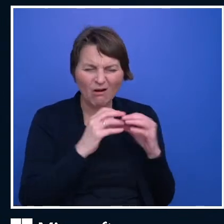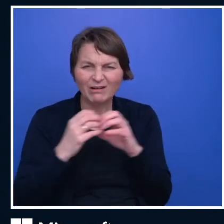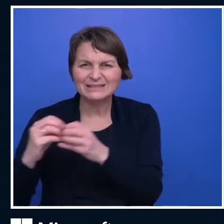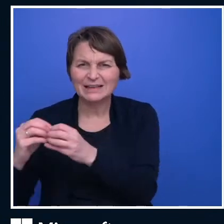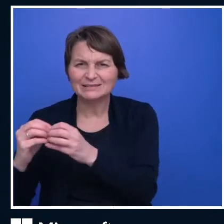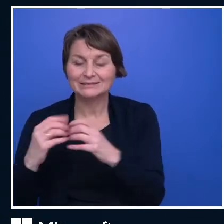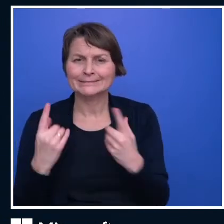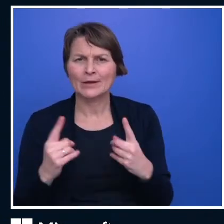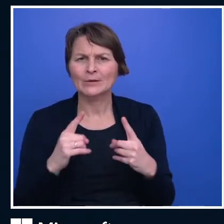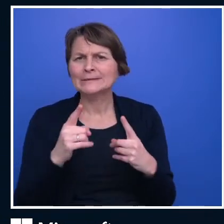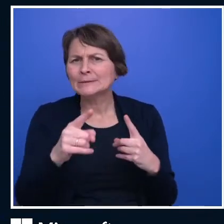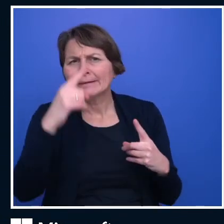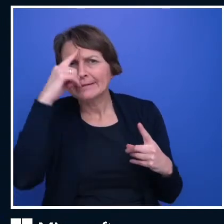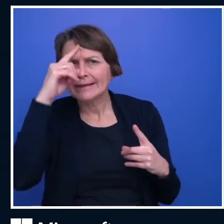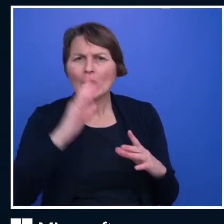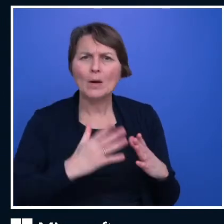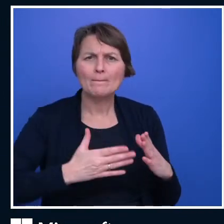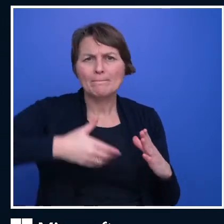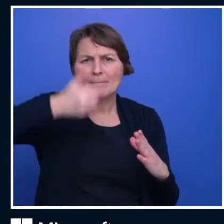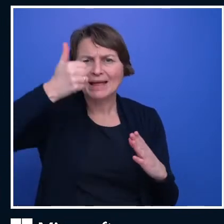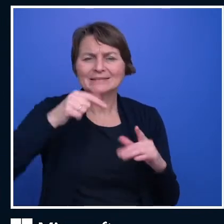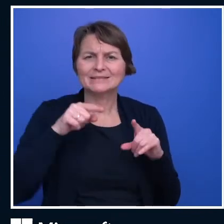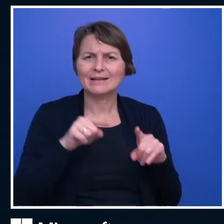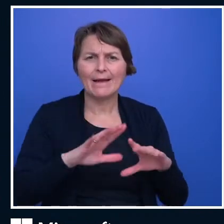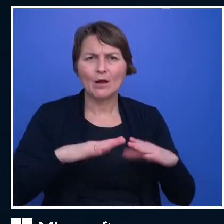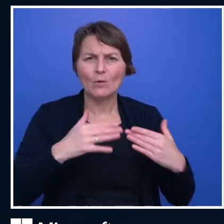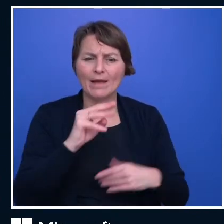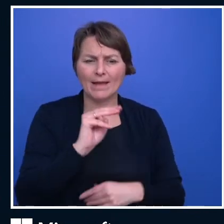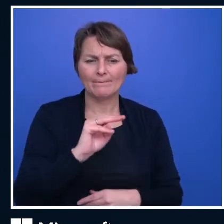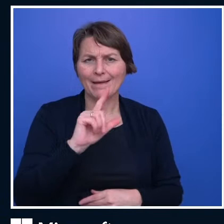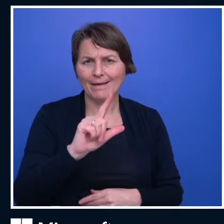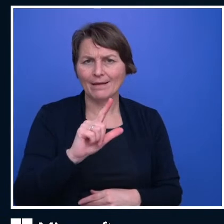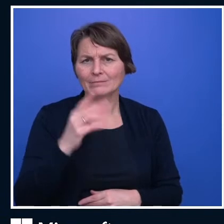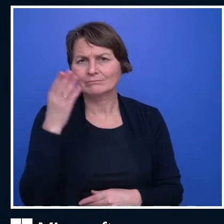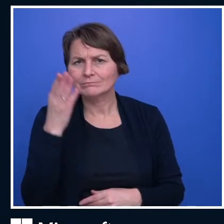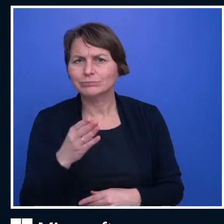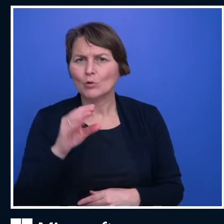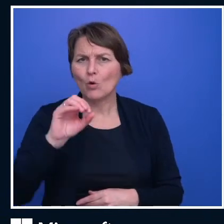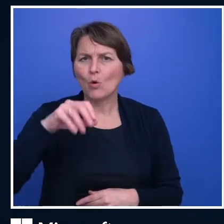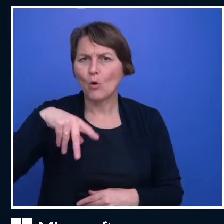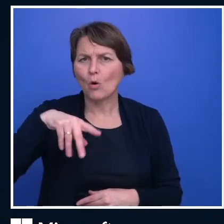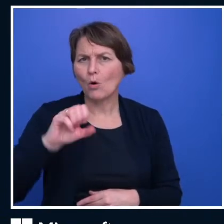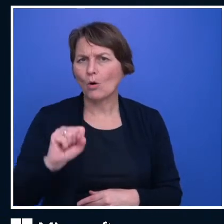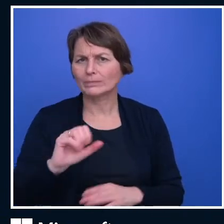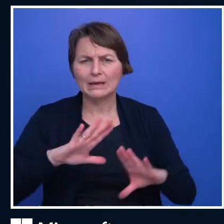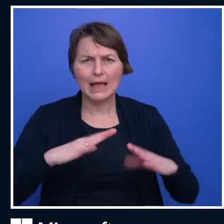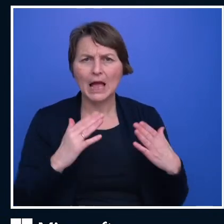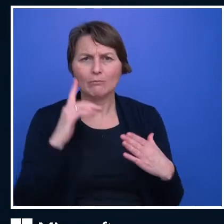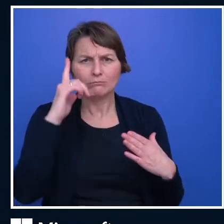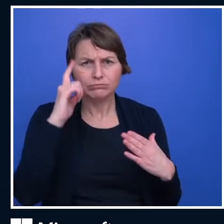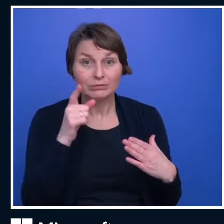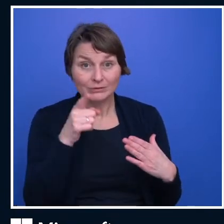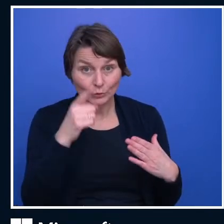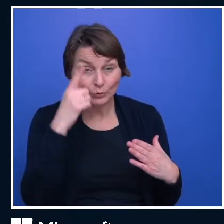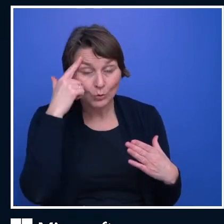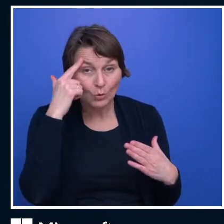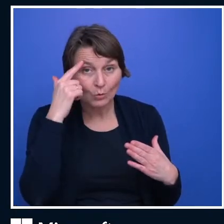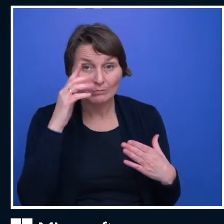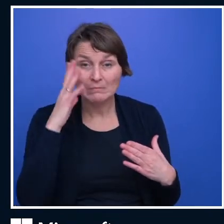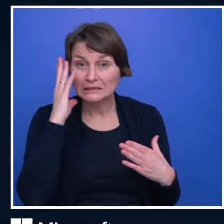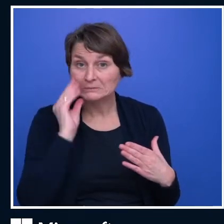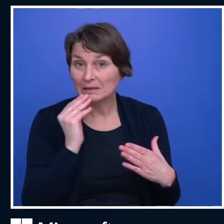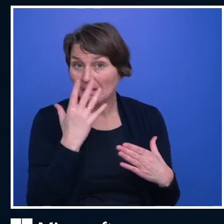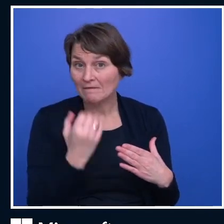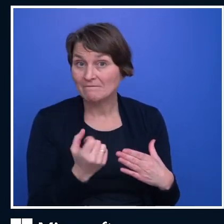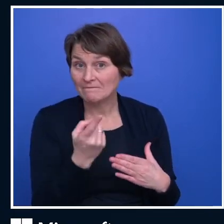in ML/Ops? Do any of you panelists have any experience or knowledge about ML Ops? Yeah, I can